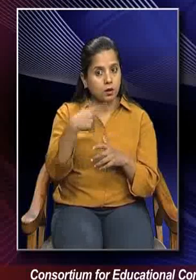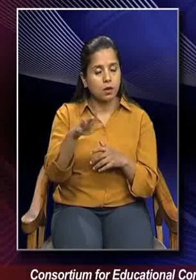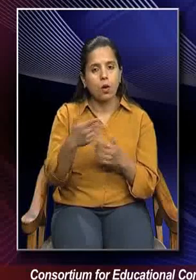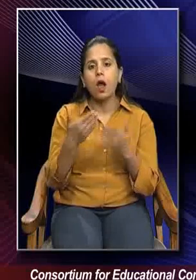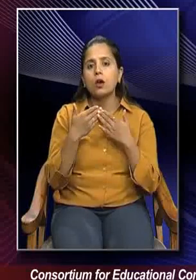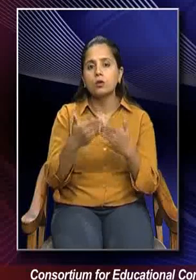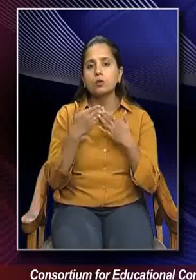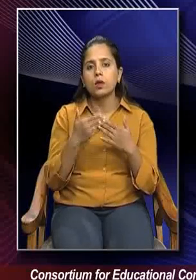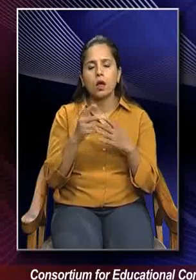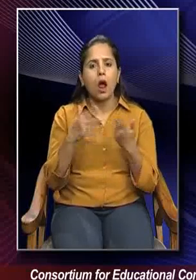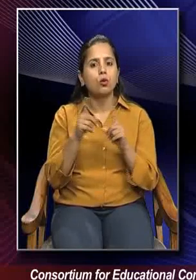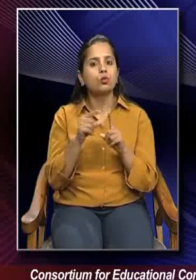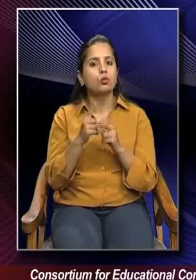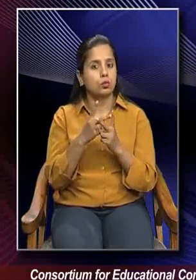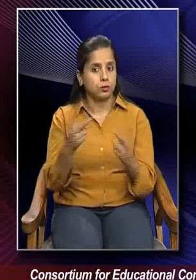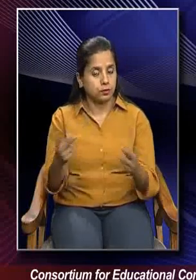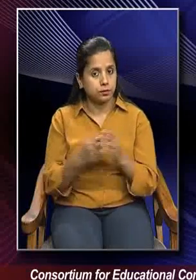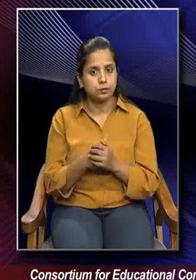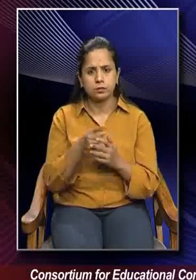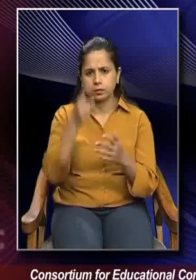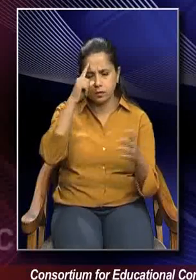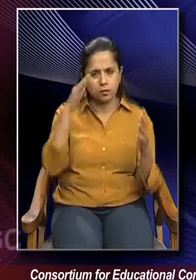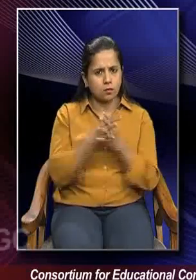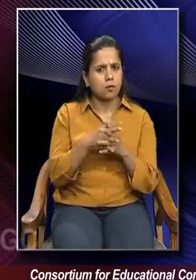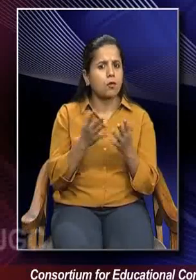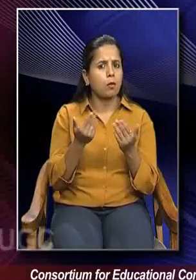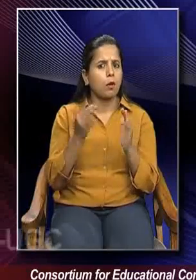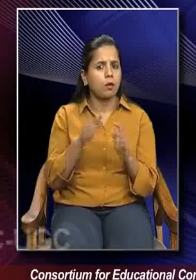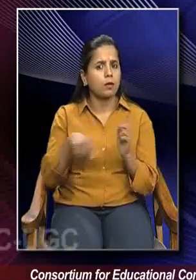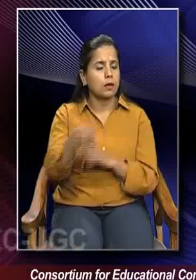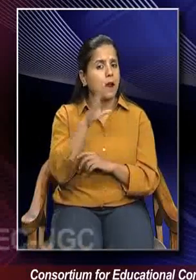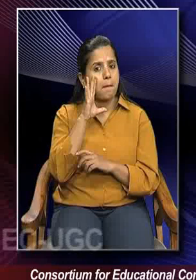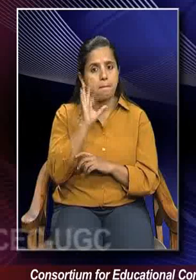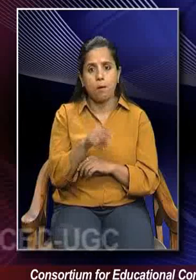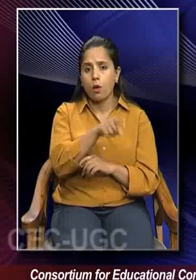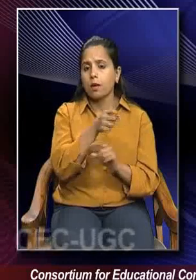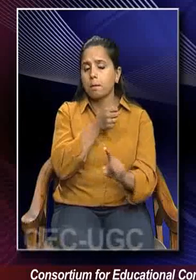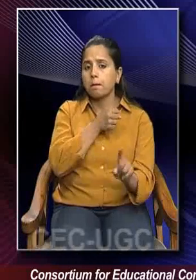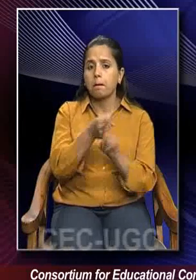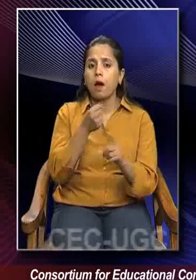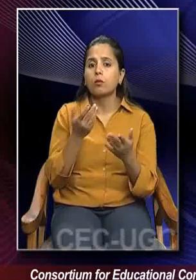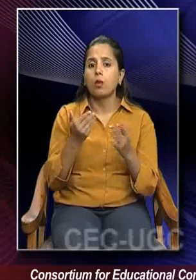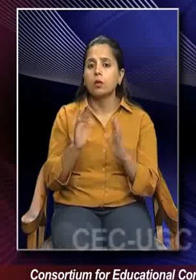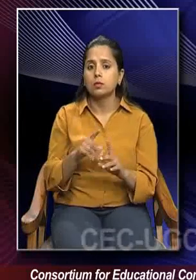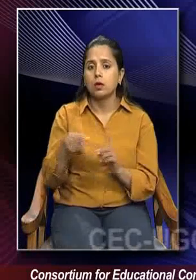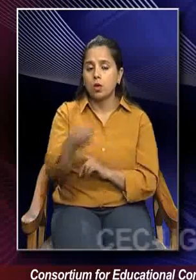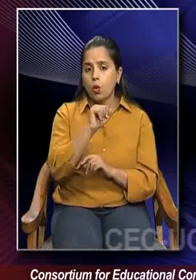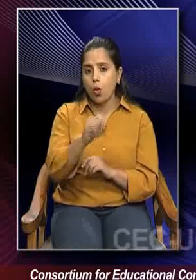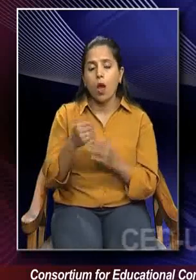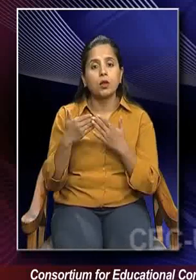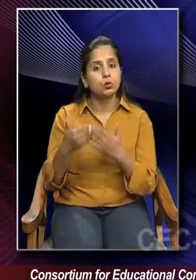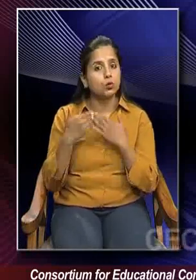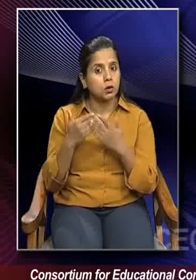academic performance. Stress can have a significant impact on the